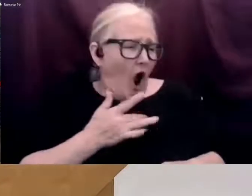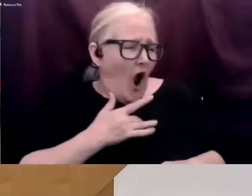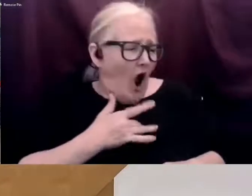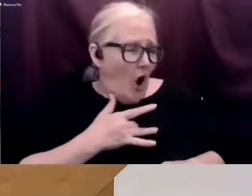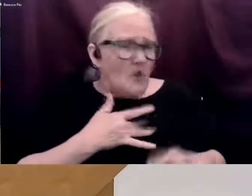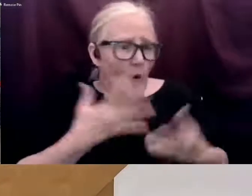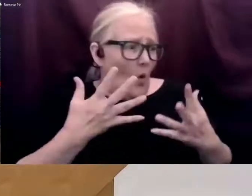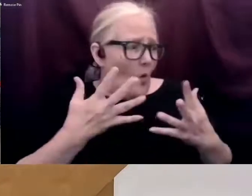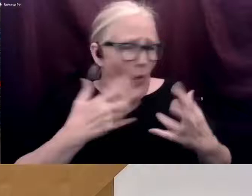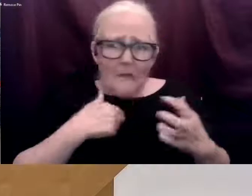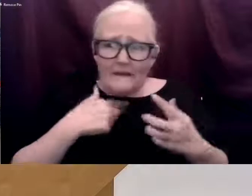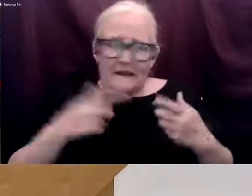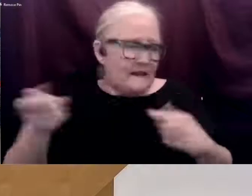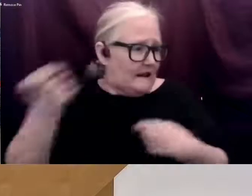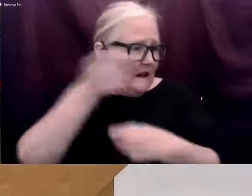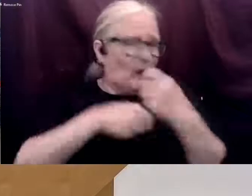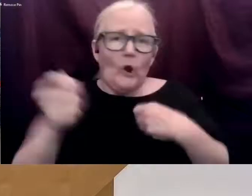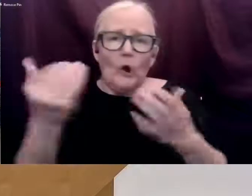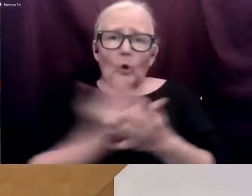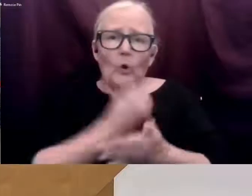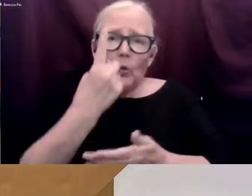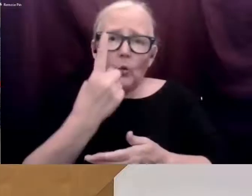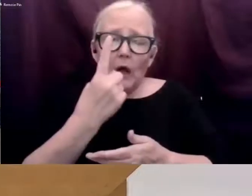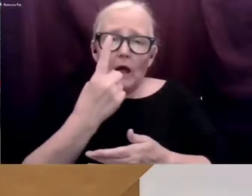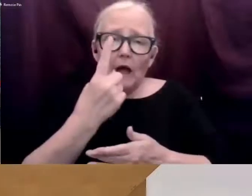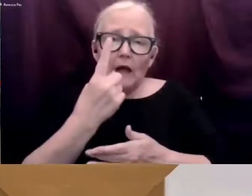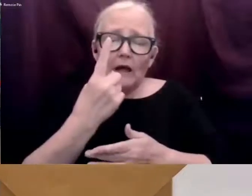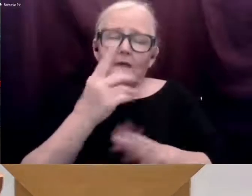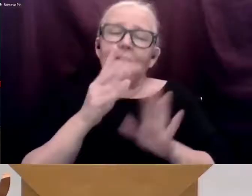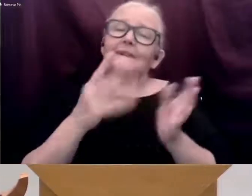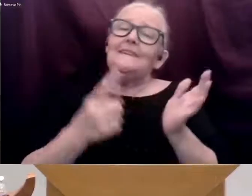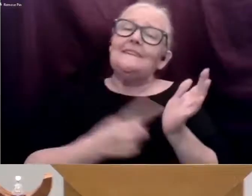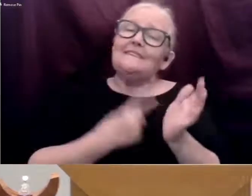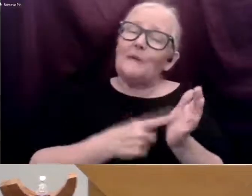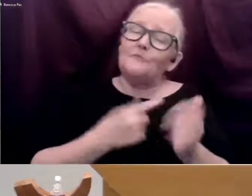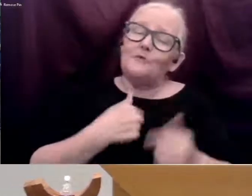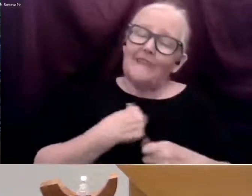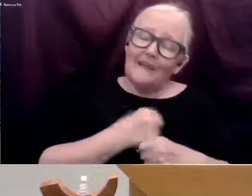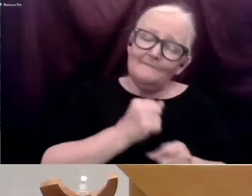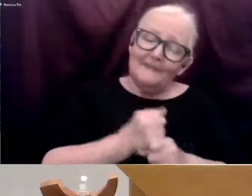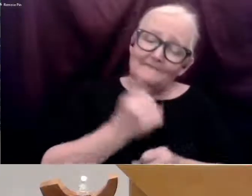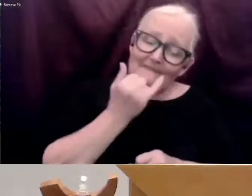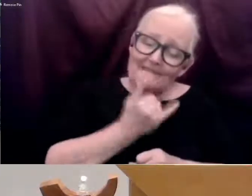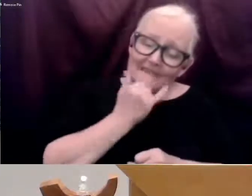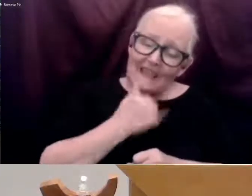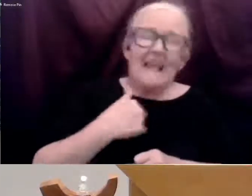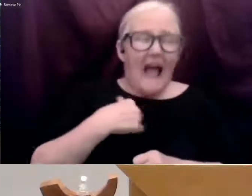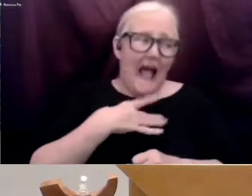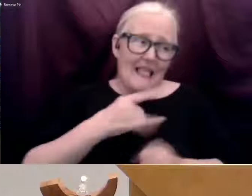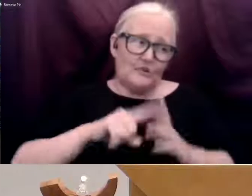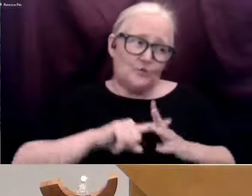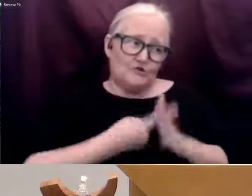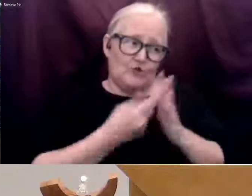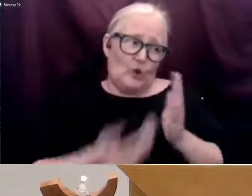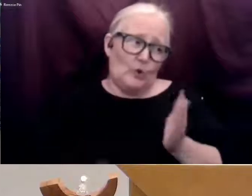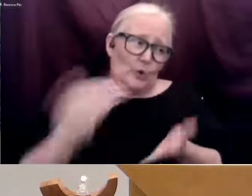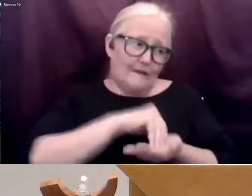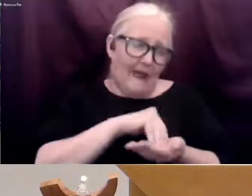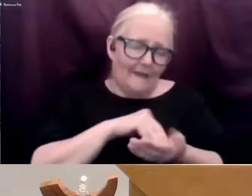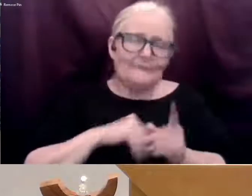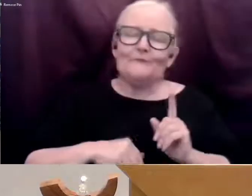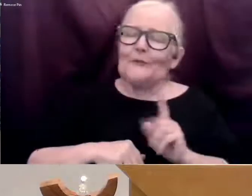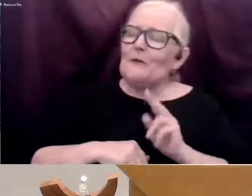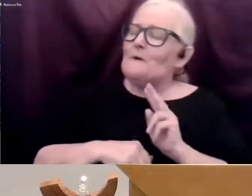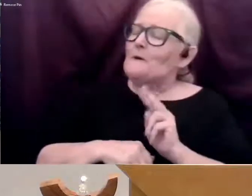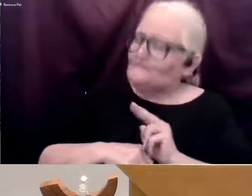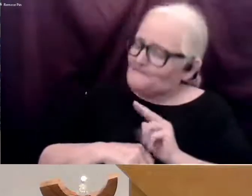I make mistakes, I like to start over. And Carol laughed gently and said, "Oh, but Alex, the